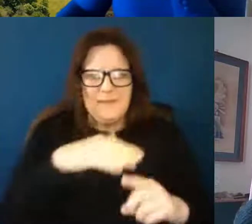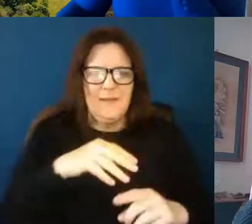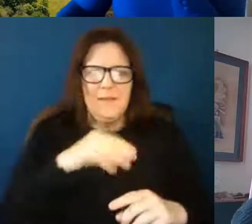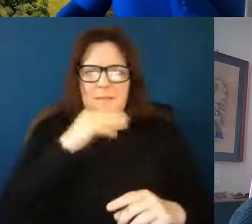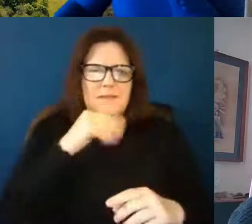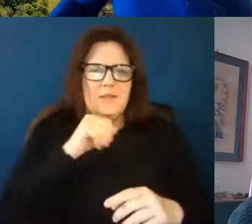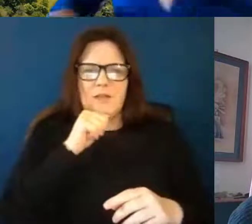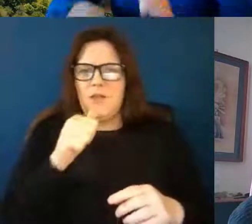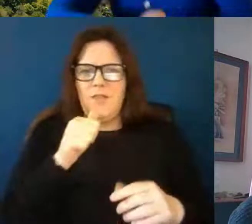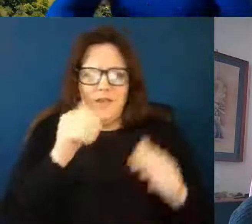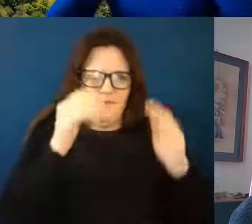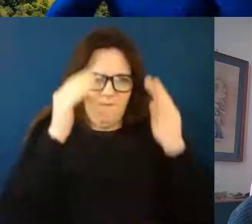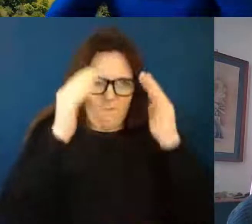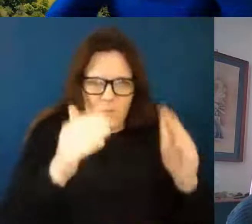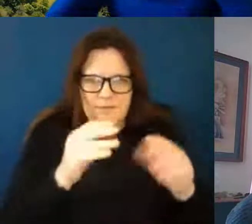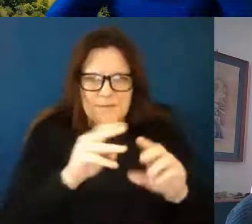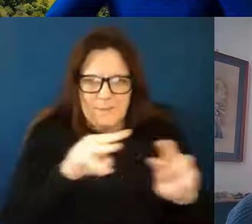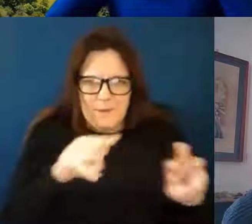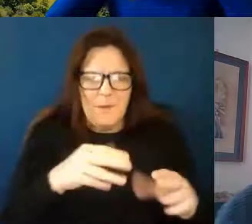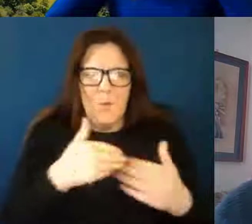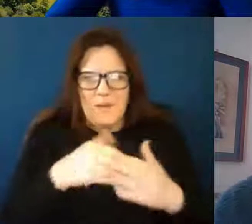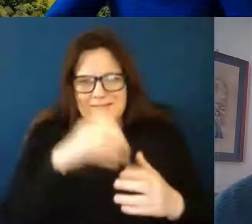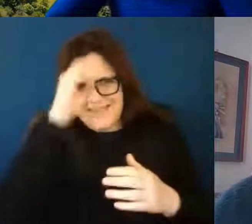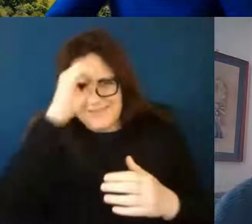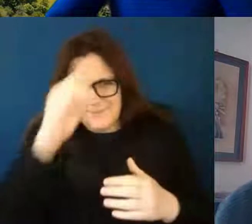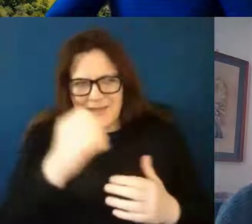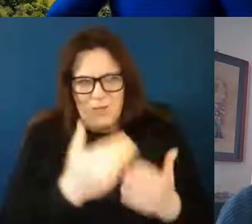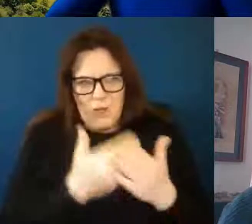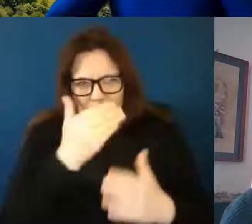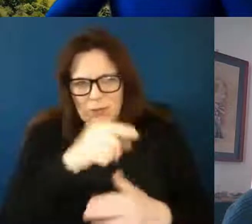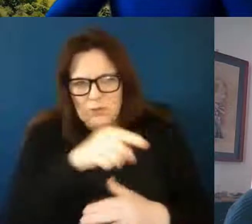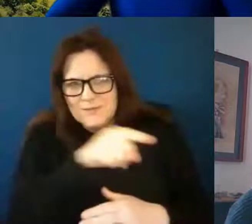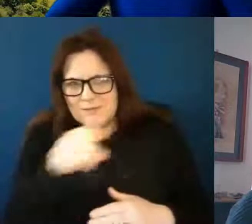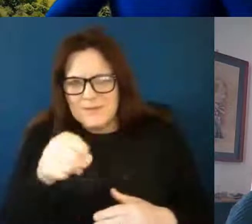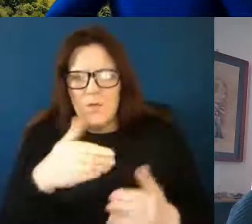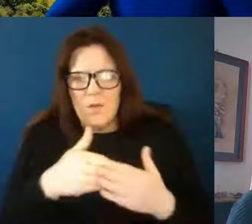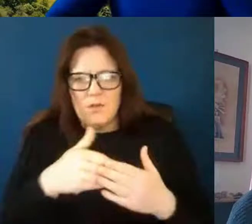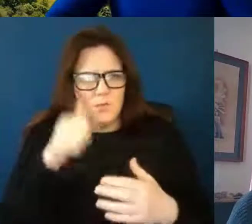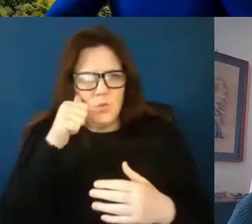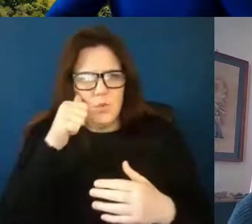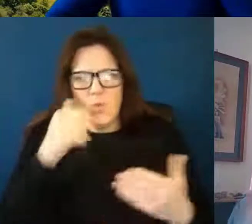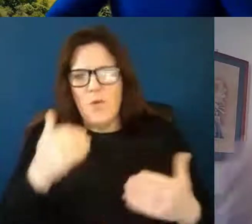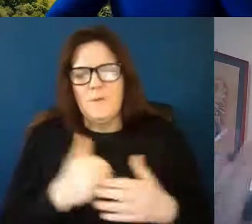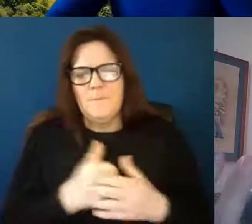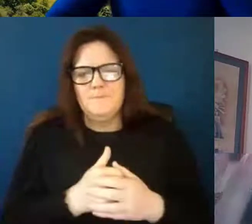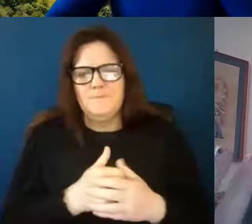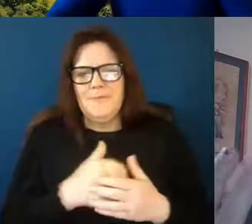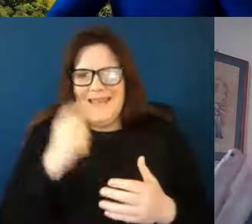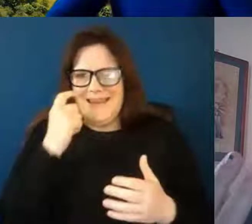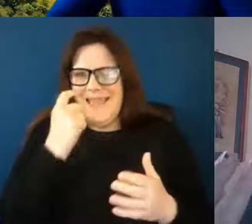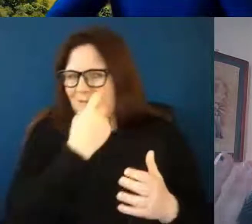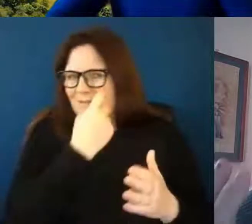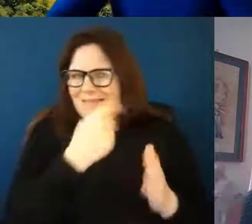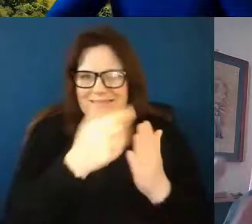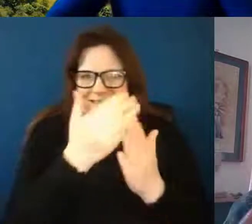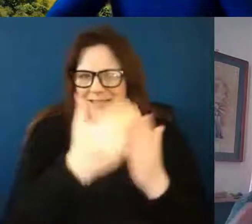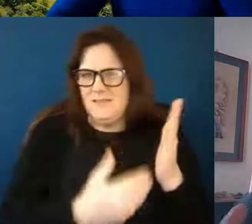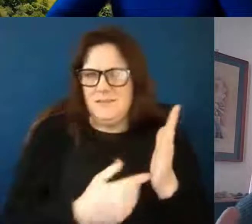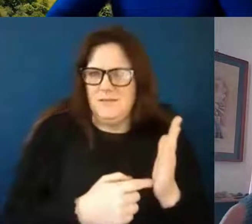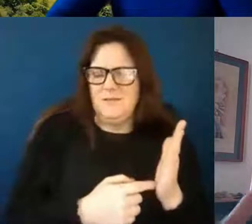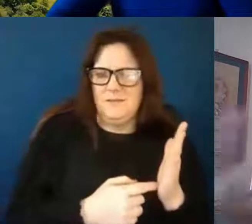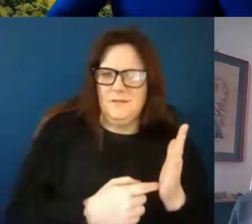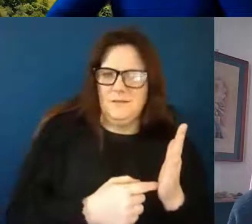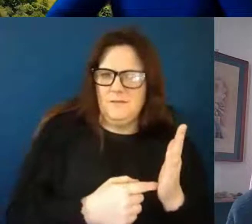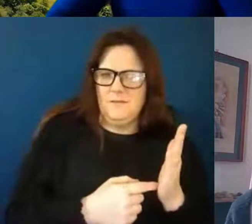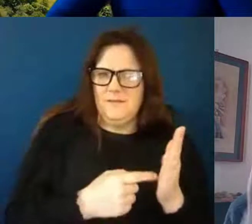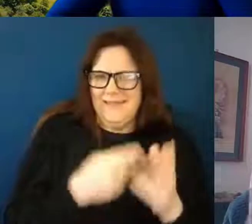focusing on what we expect our learners to know and to evidence.